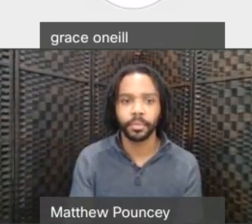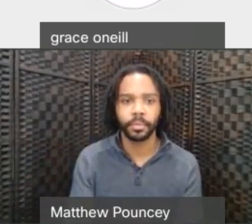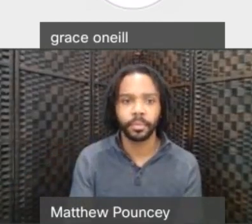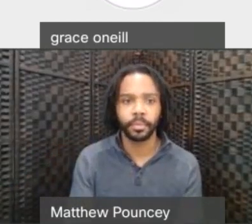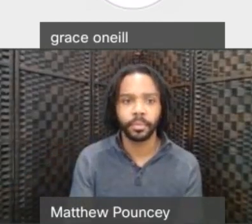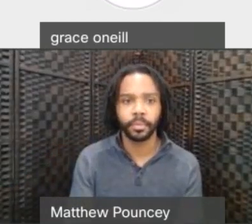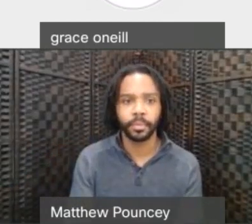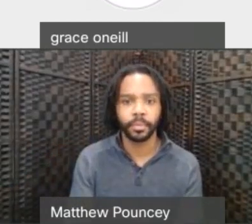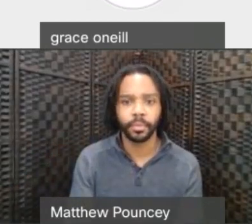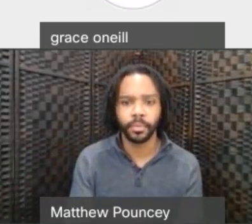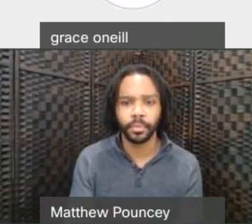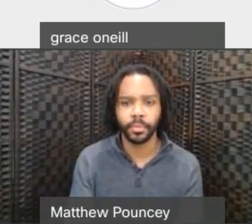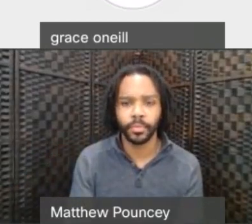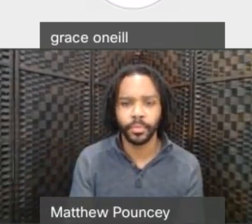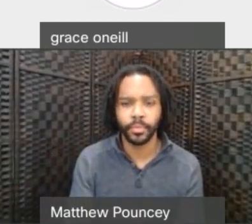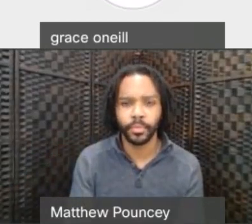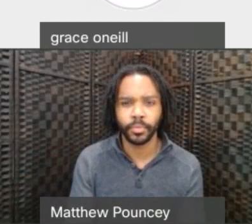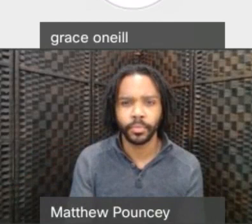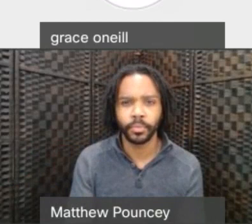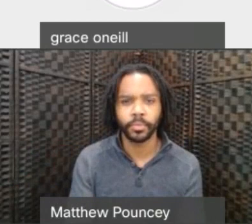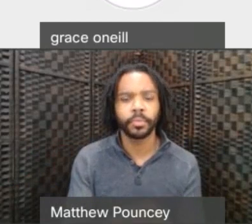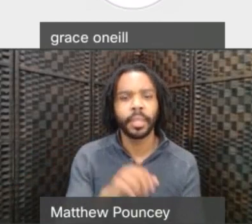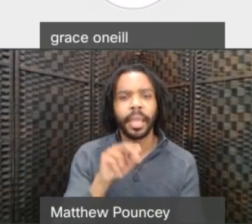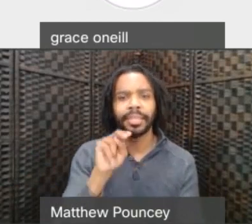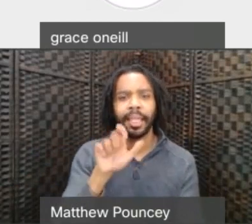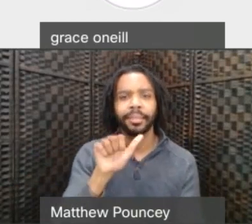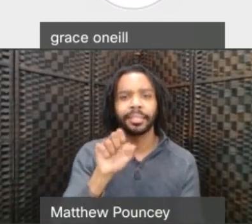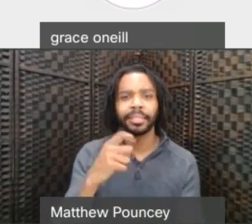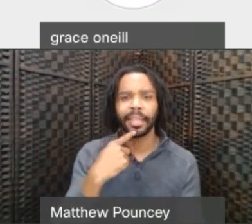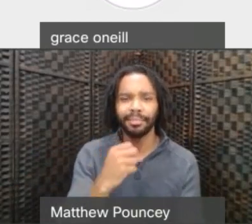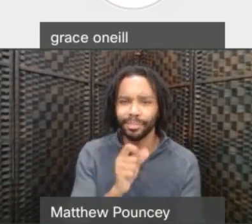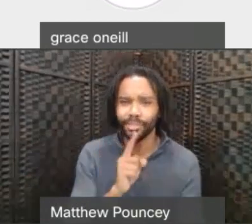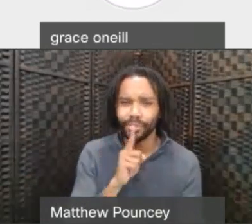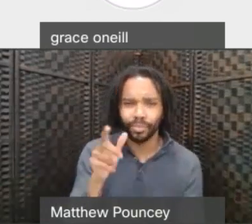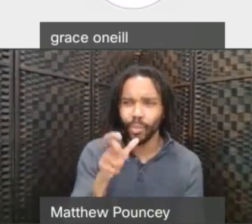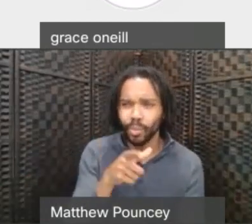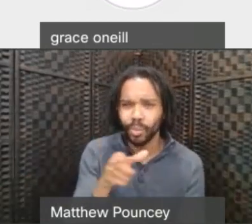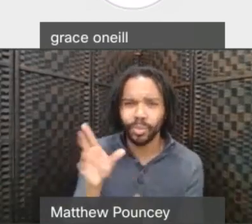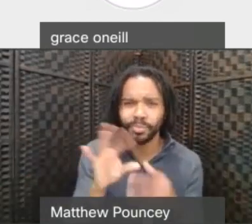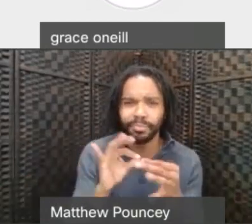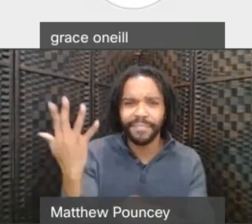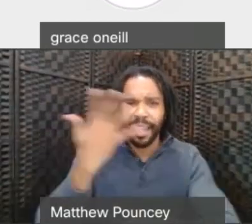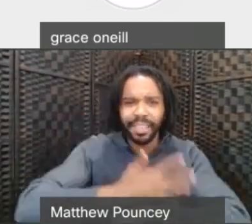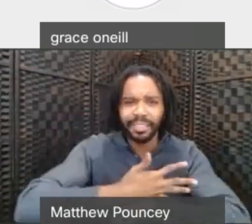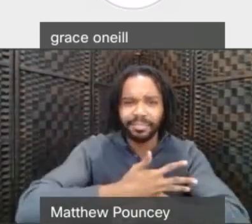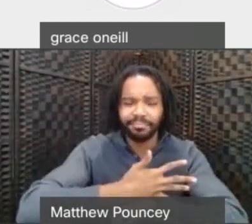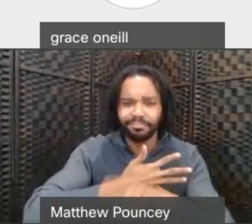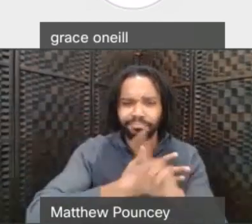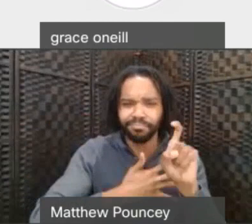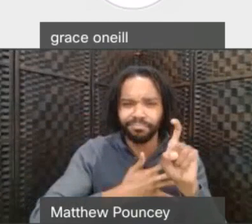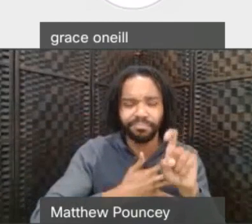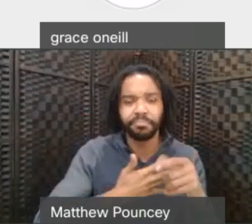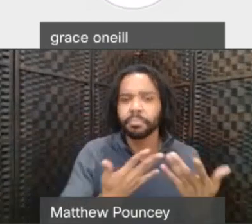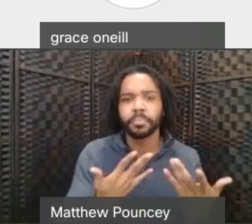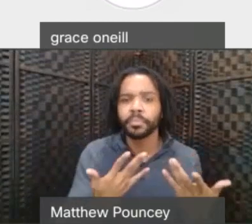So I'm not sure where the quarantine for 5 days came from. But if we're talking about and we outline